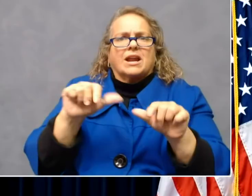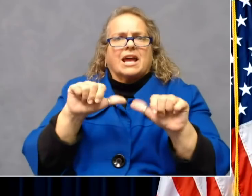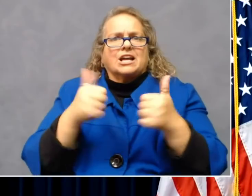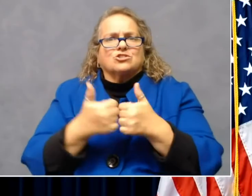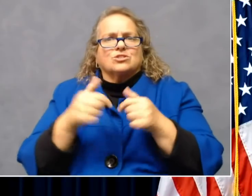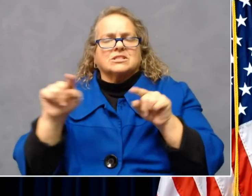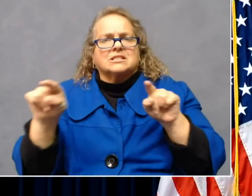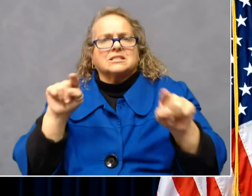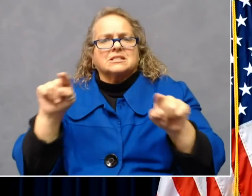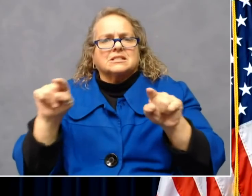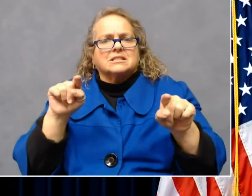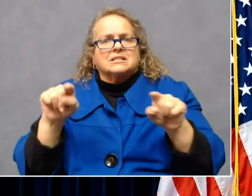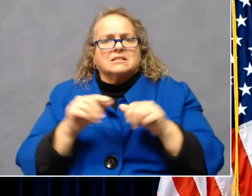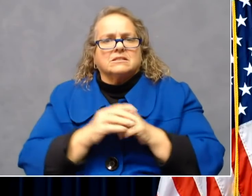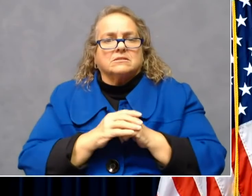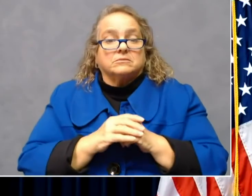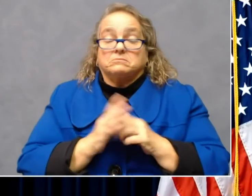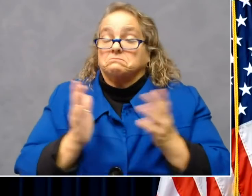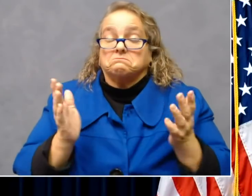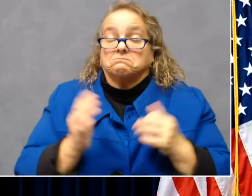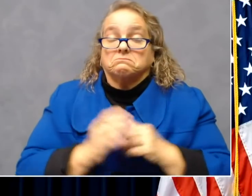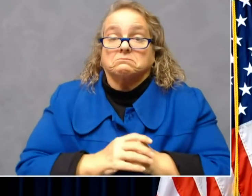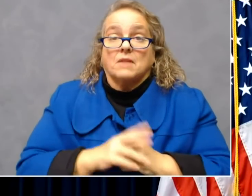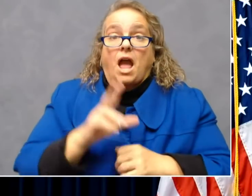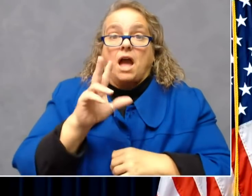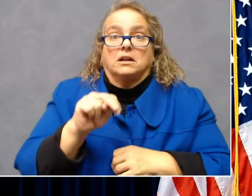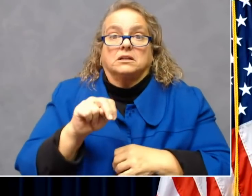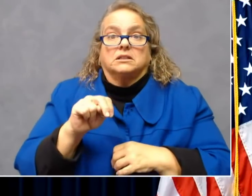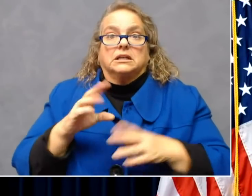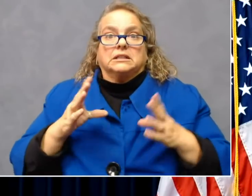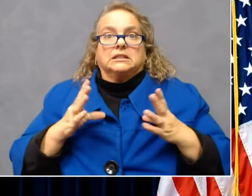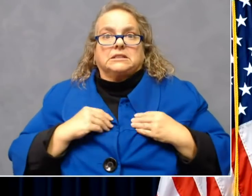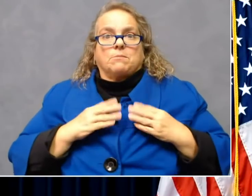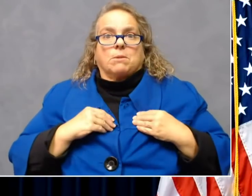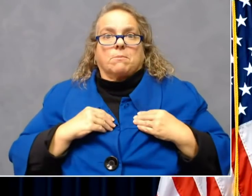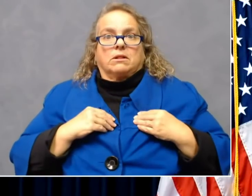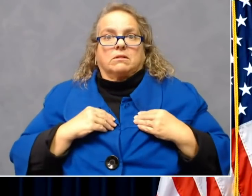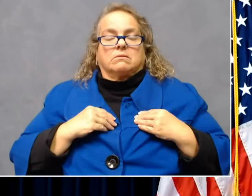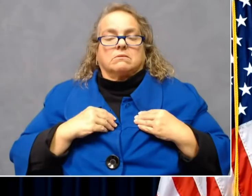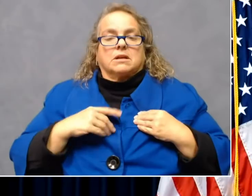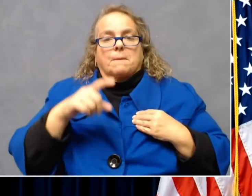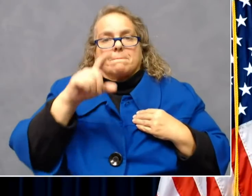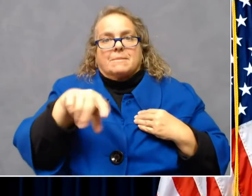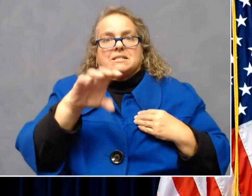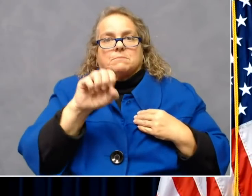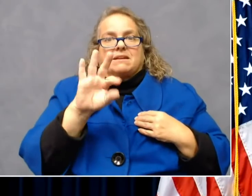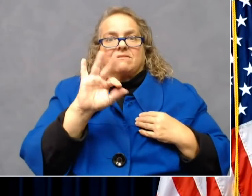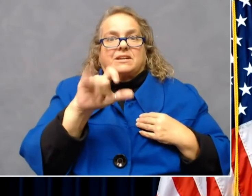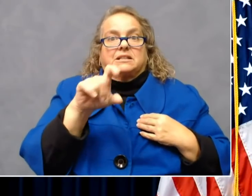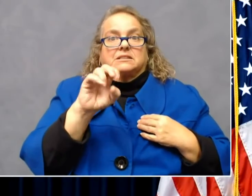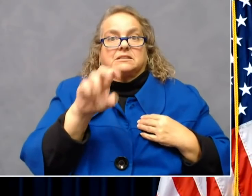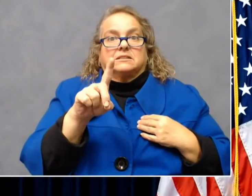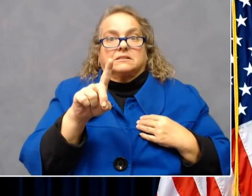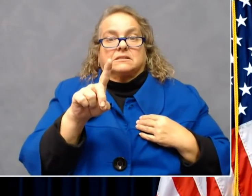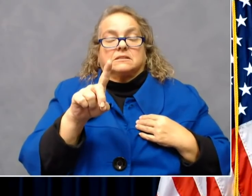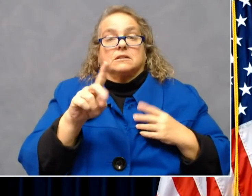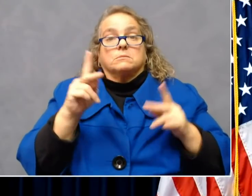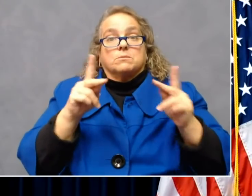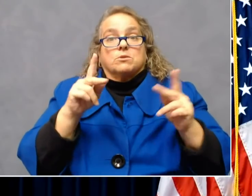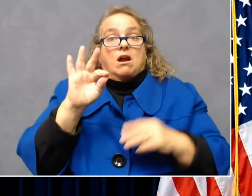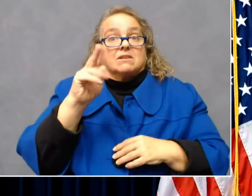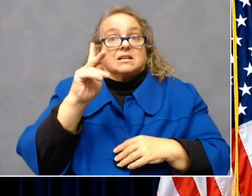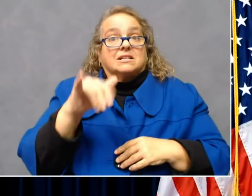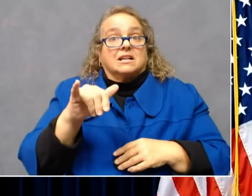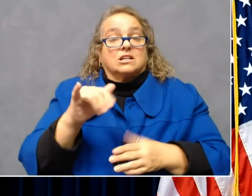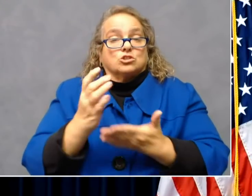It's unacceptable, and it absolutely has to be fixed. The people of Kentucky deserve no less, and we have to do